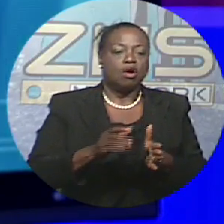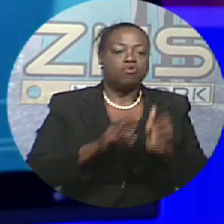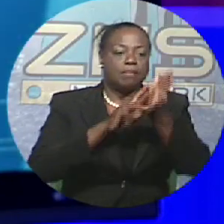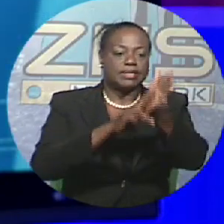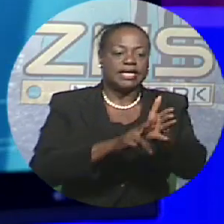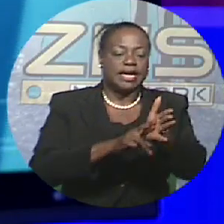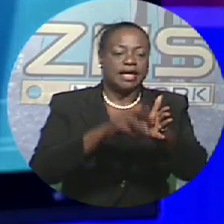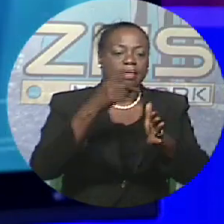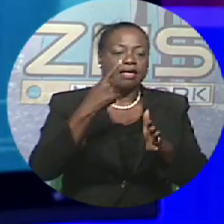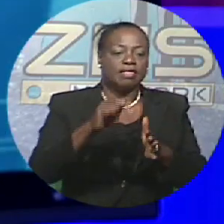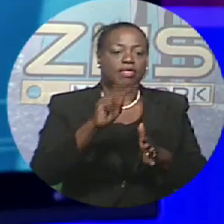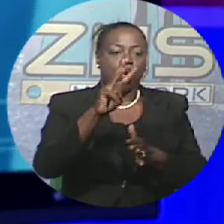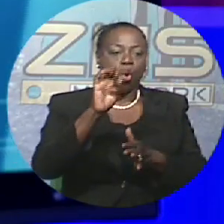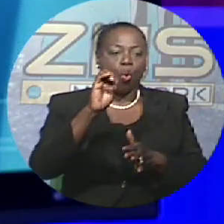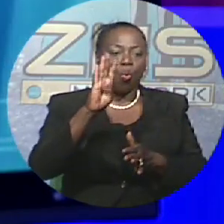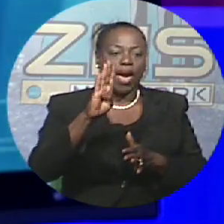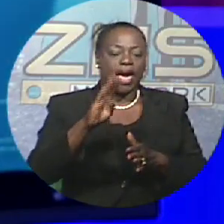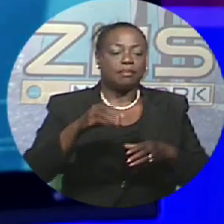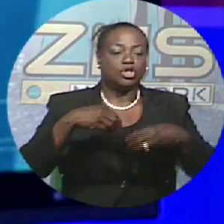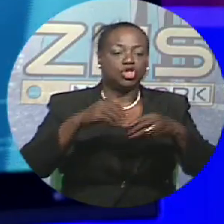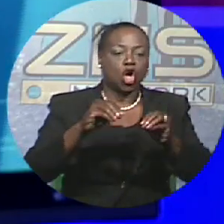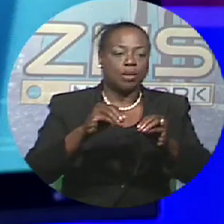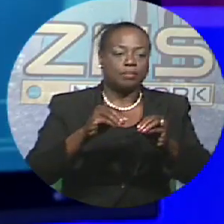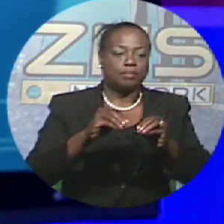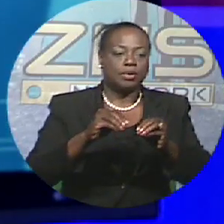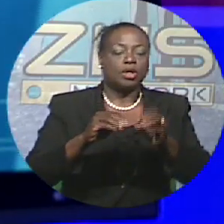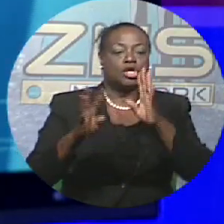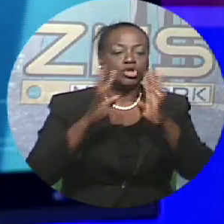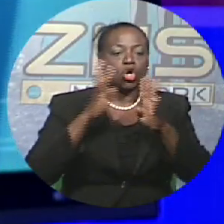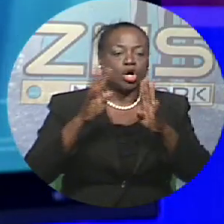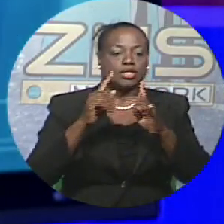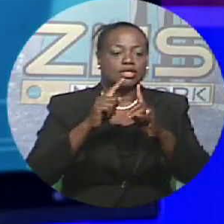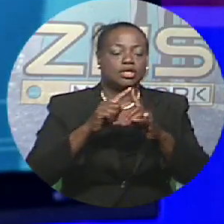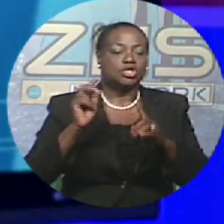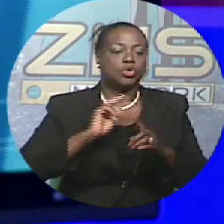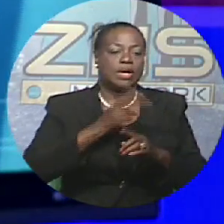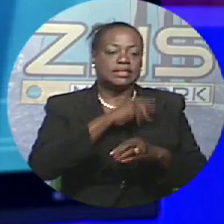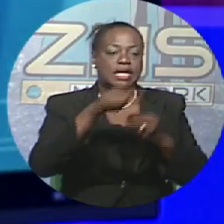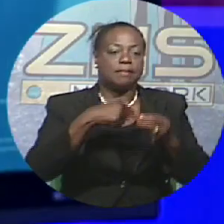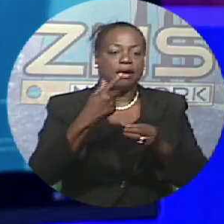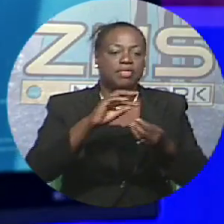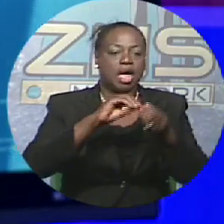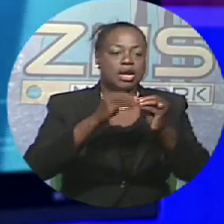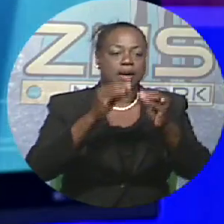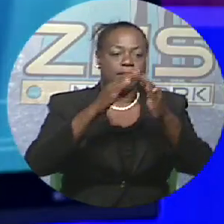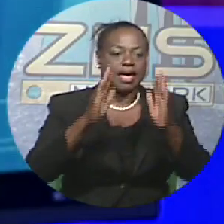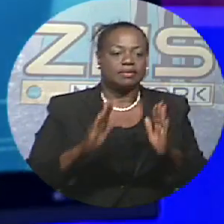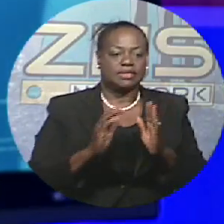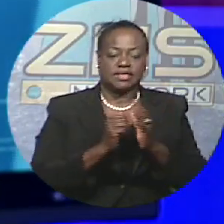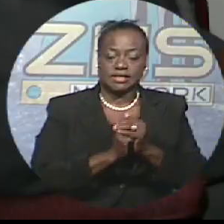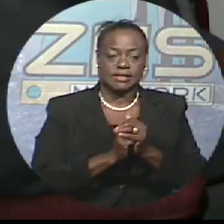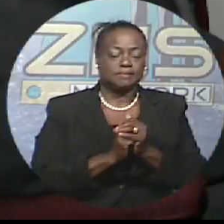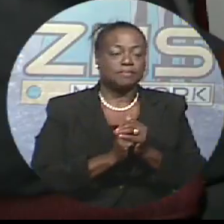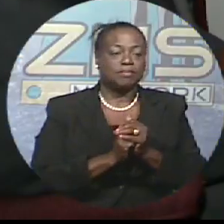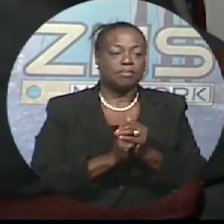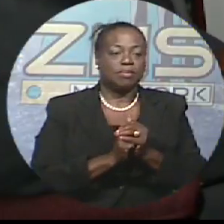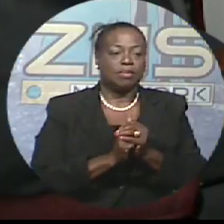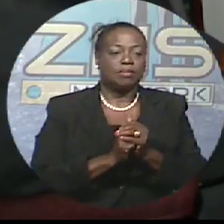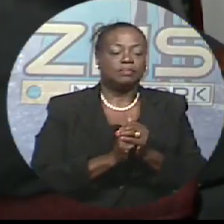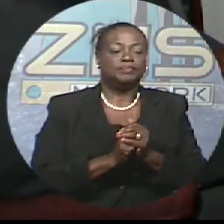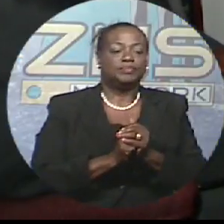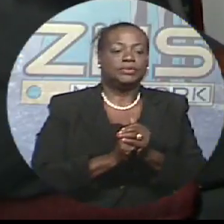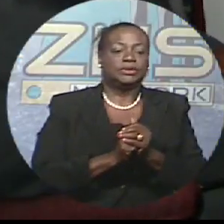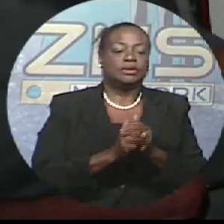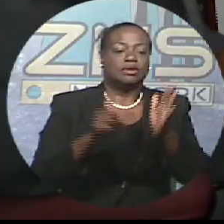and is also giving his recommendations on the proposed taxation for all number of houses come July 1st. Attorney